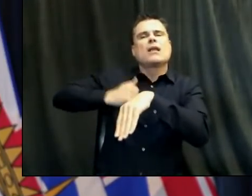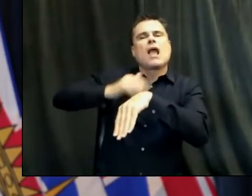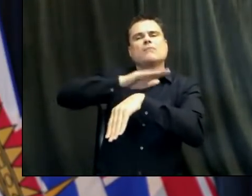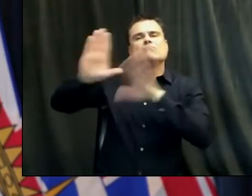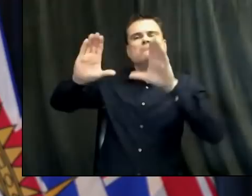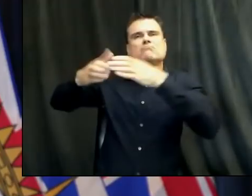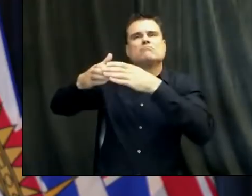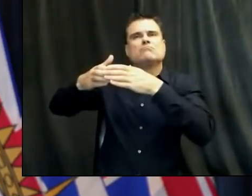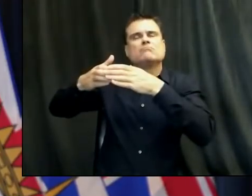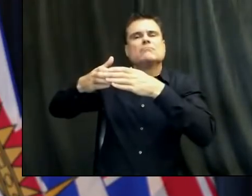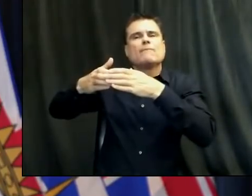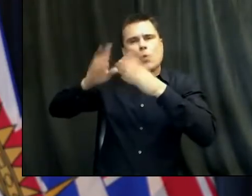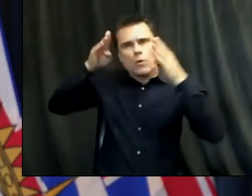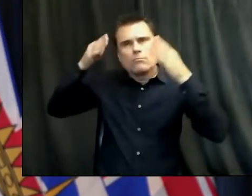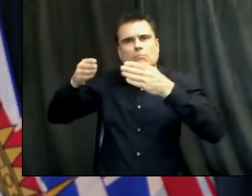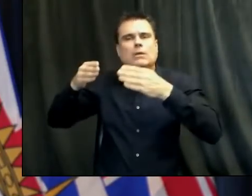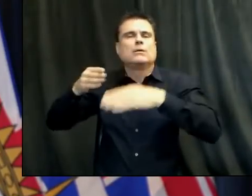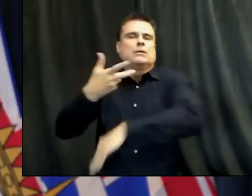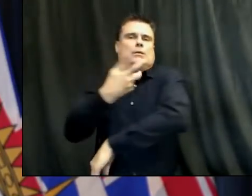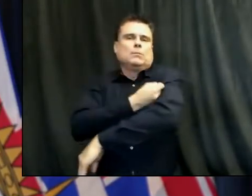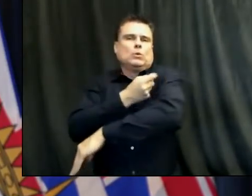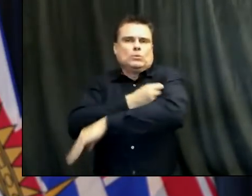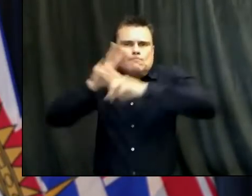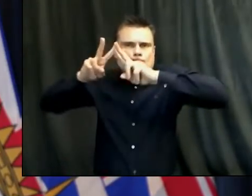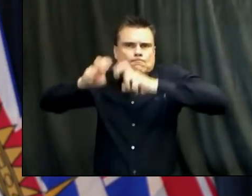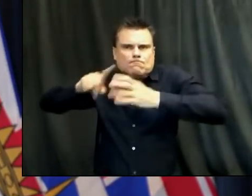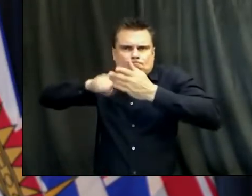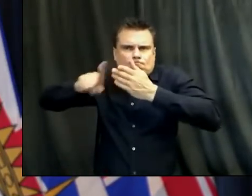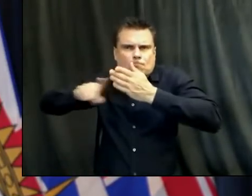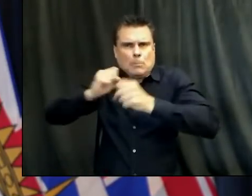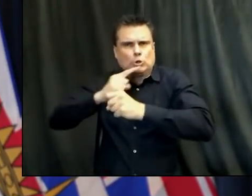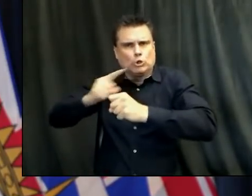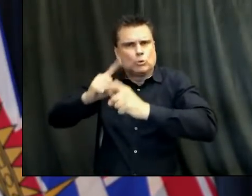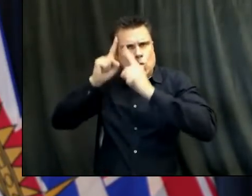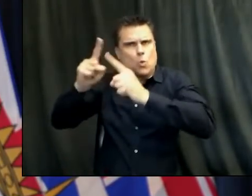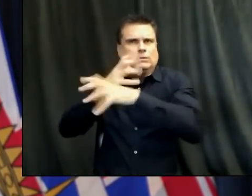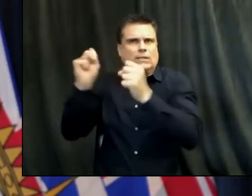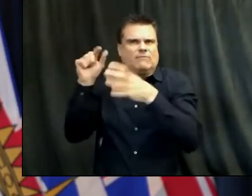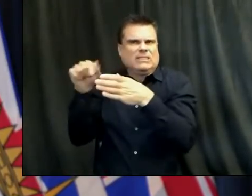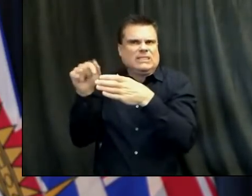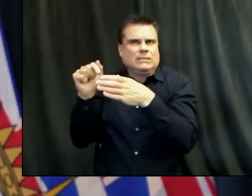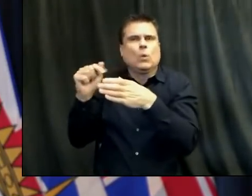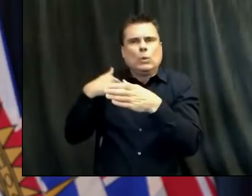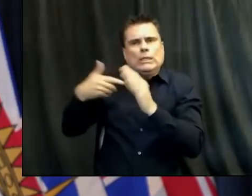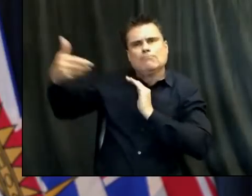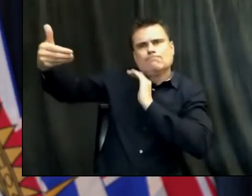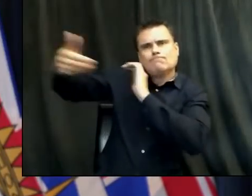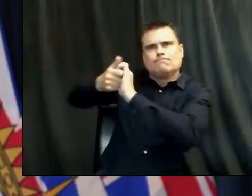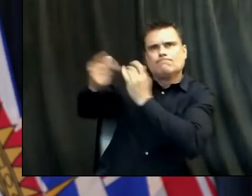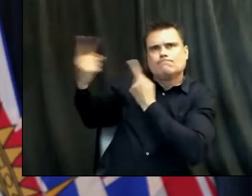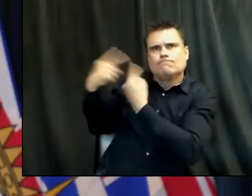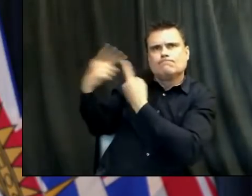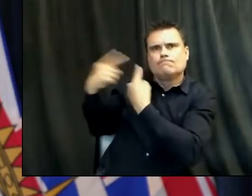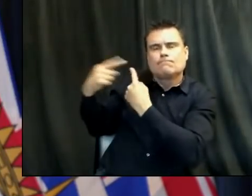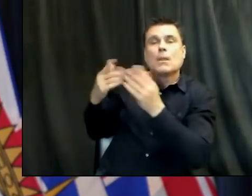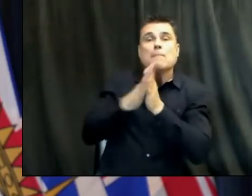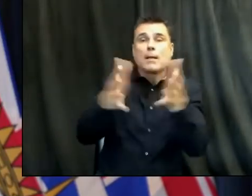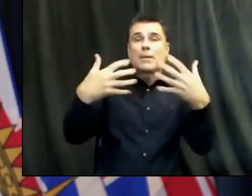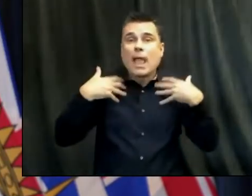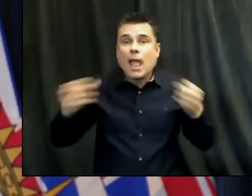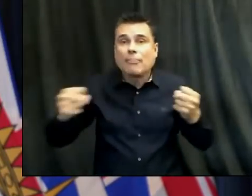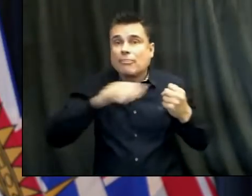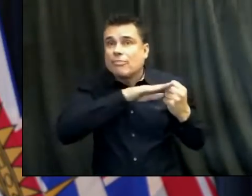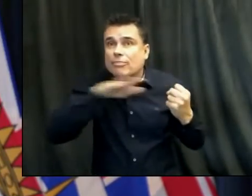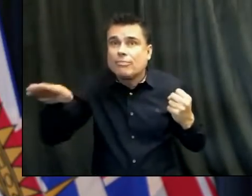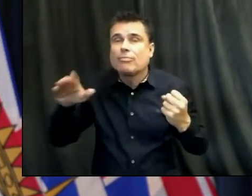well. So I believe we will see vaccine early in 2021 as predicted, as soon as all